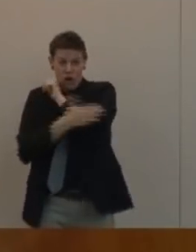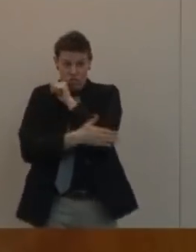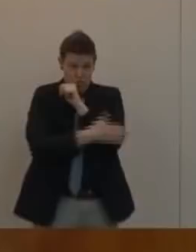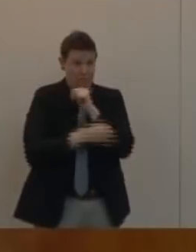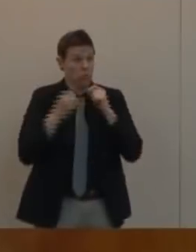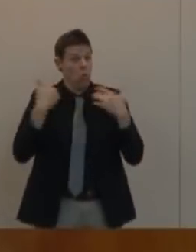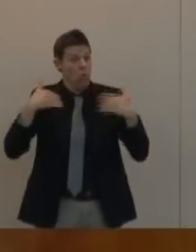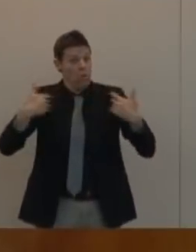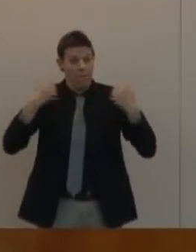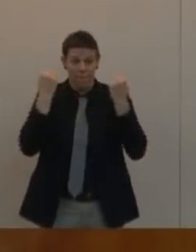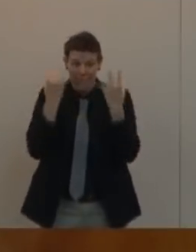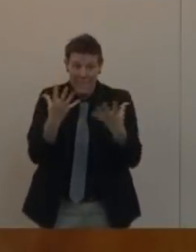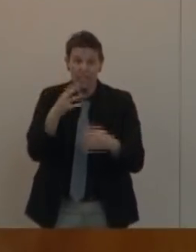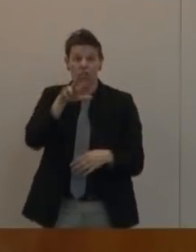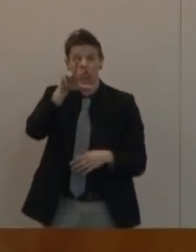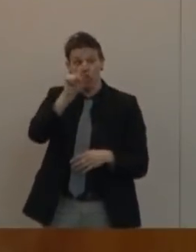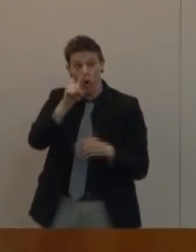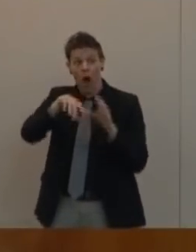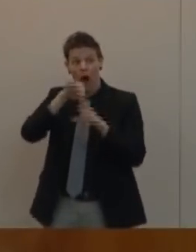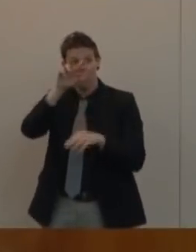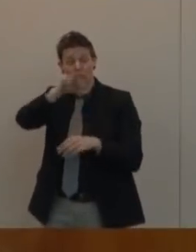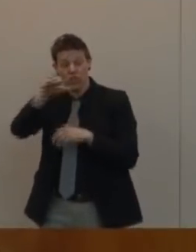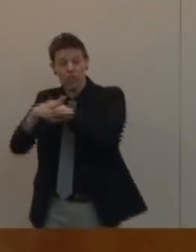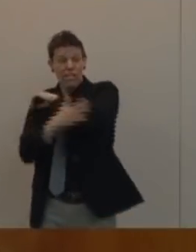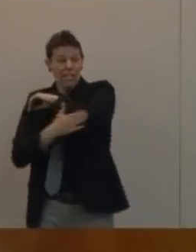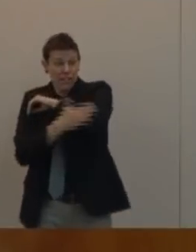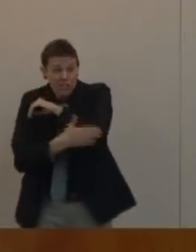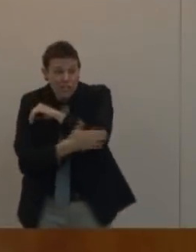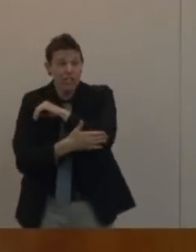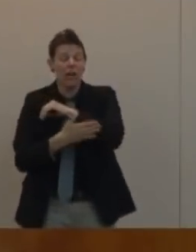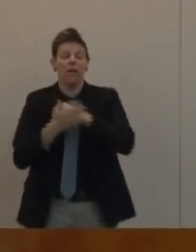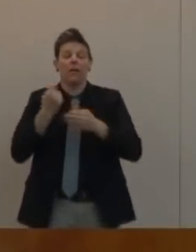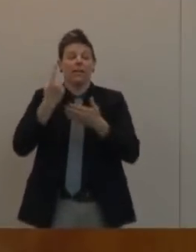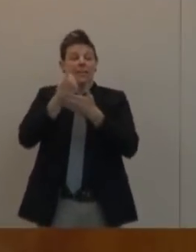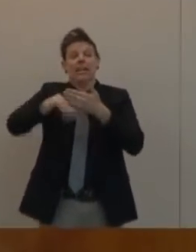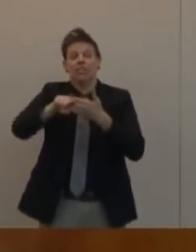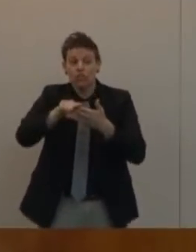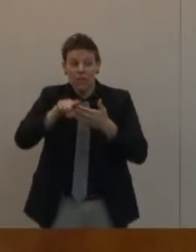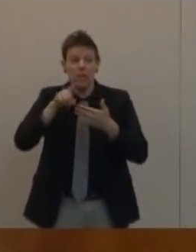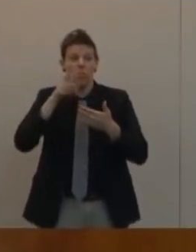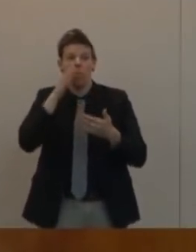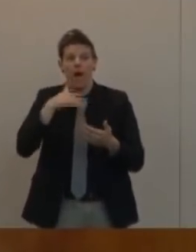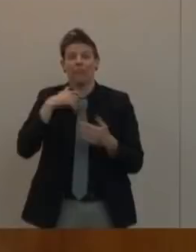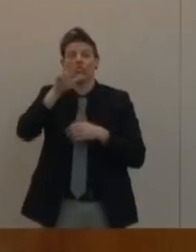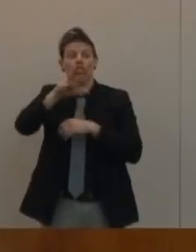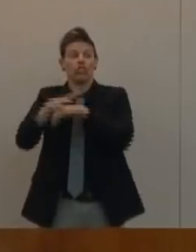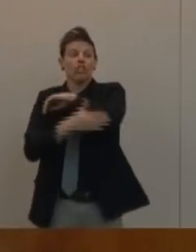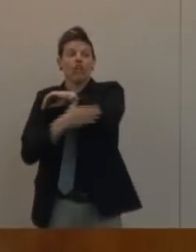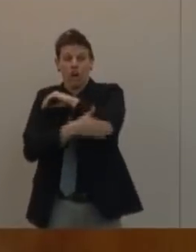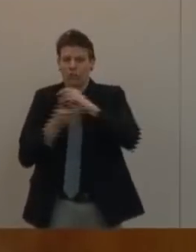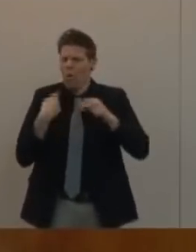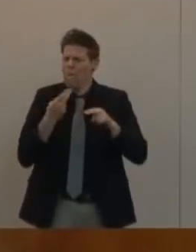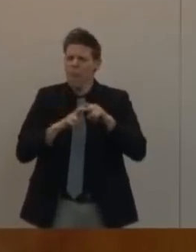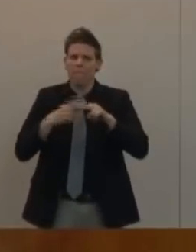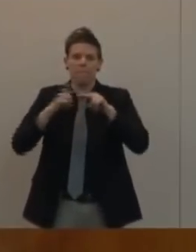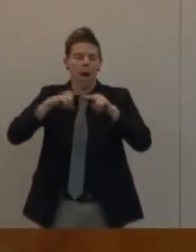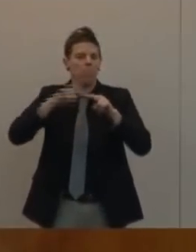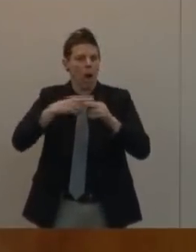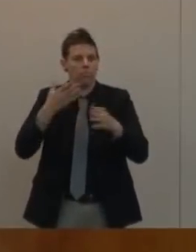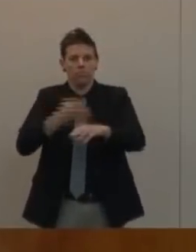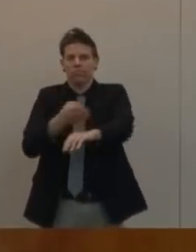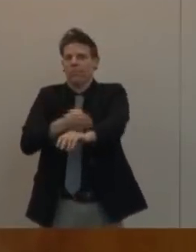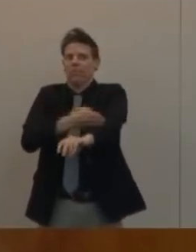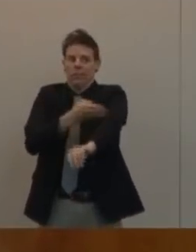33 counties, and by next week, we will be in 33 counties. So I thank our private partners, and I particularly thank the Department of Health Public